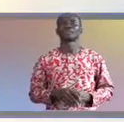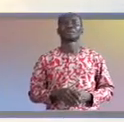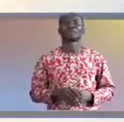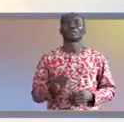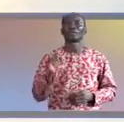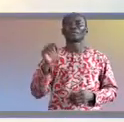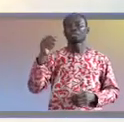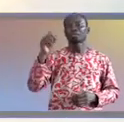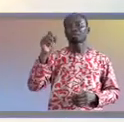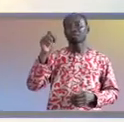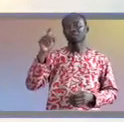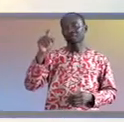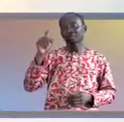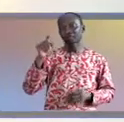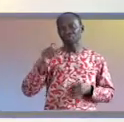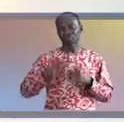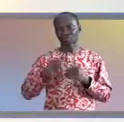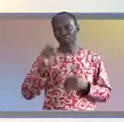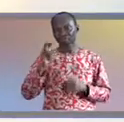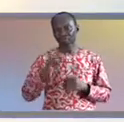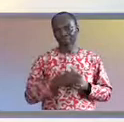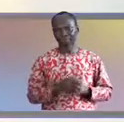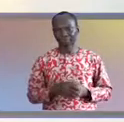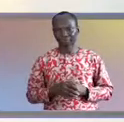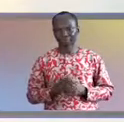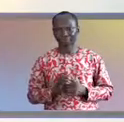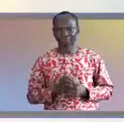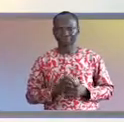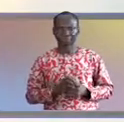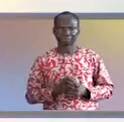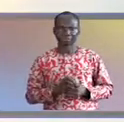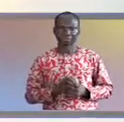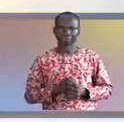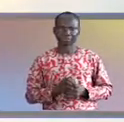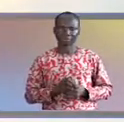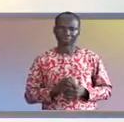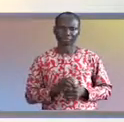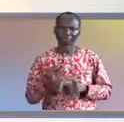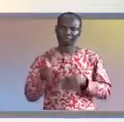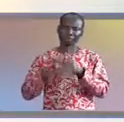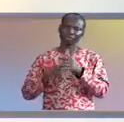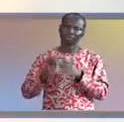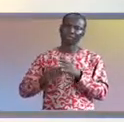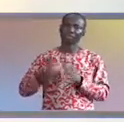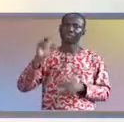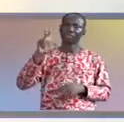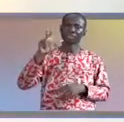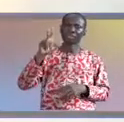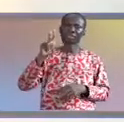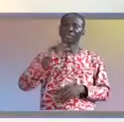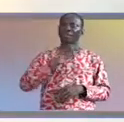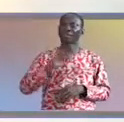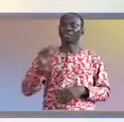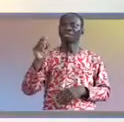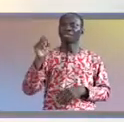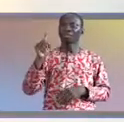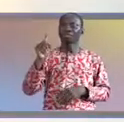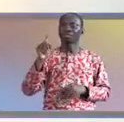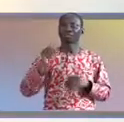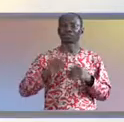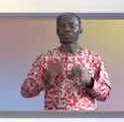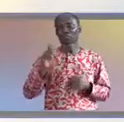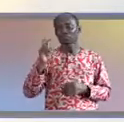ɛyɛ dubaako ne dumienu. Let us read again Matthew chapter 3, verses 11